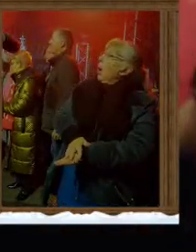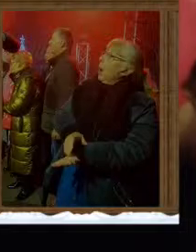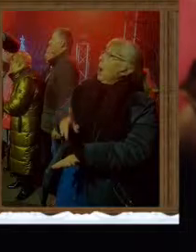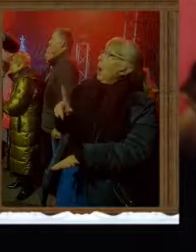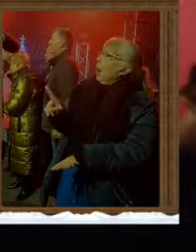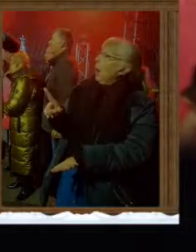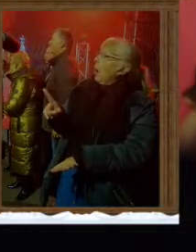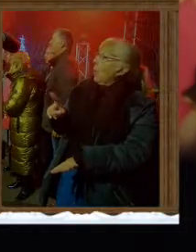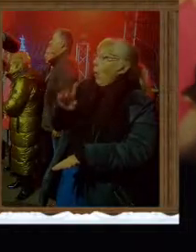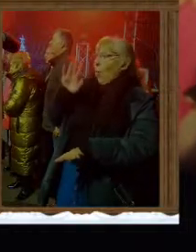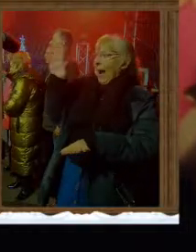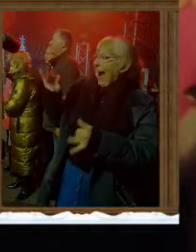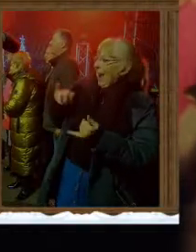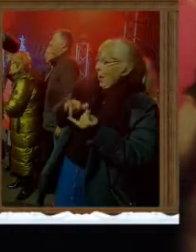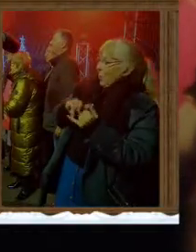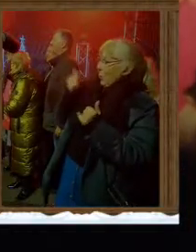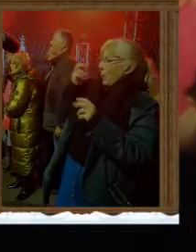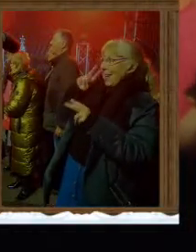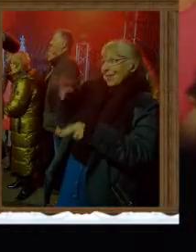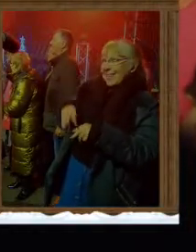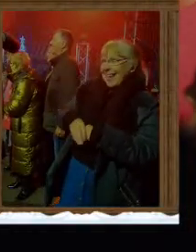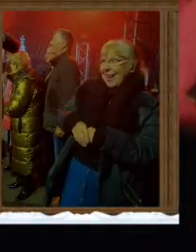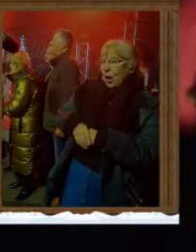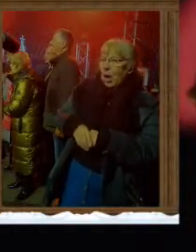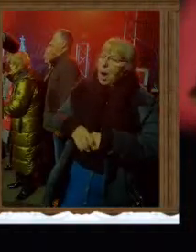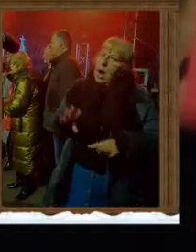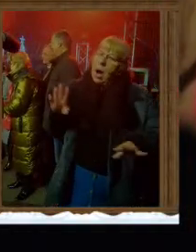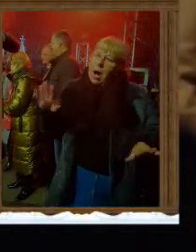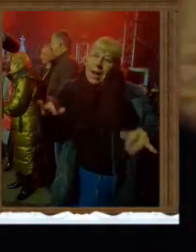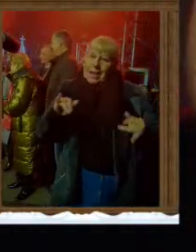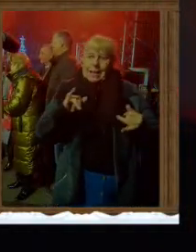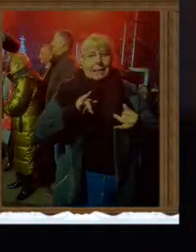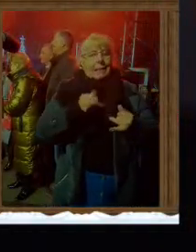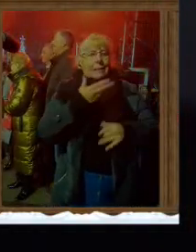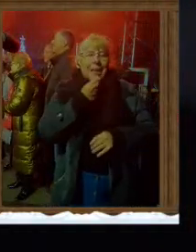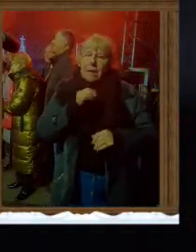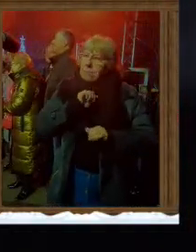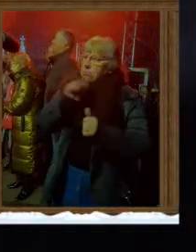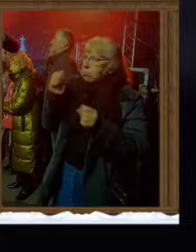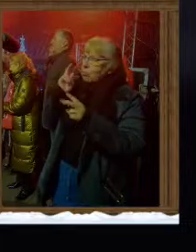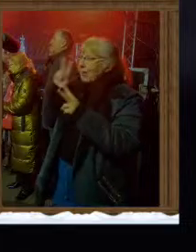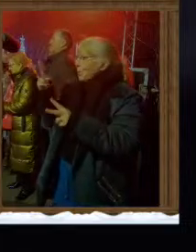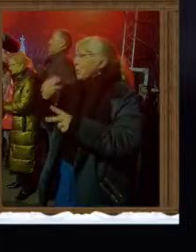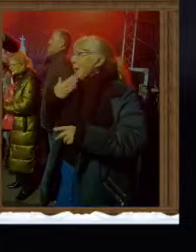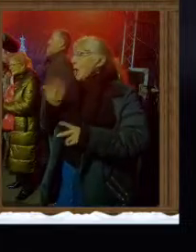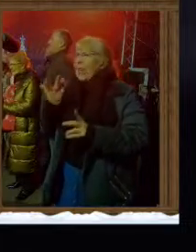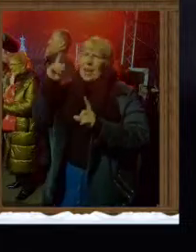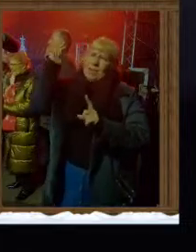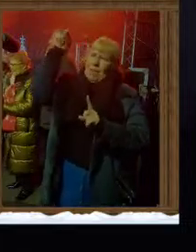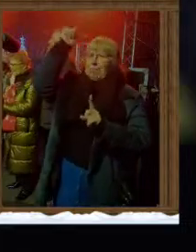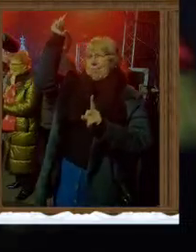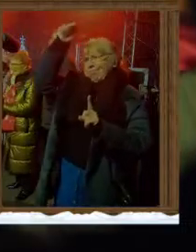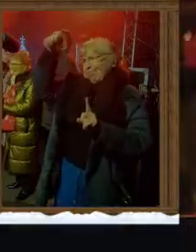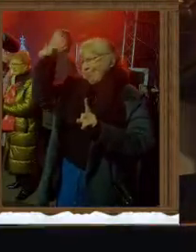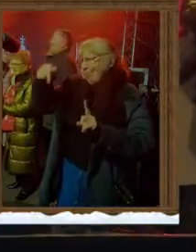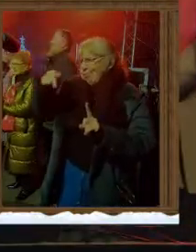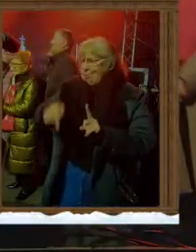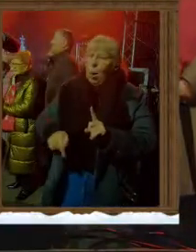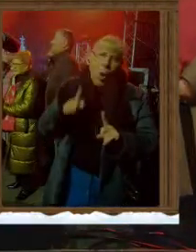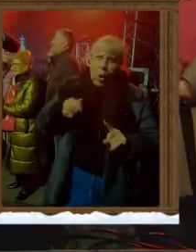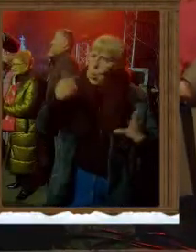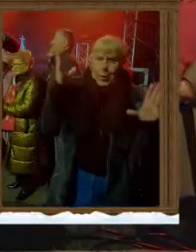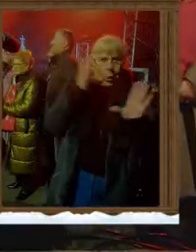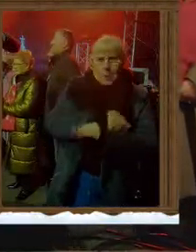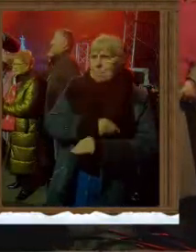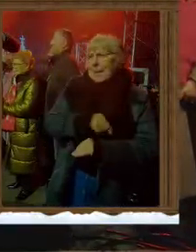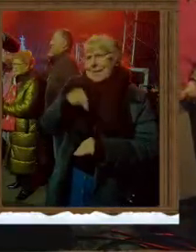Hello, Stuart. It's good to see you again. Santa, it is brilliant to see you. Thank you for making the trip all the way from the North Pole. We couldn't miss coming